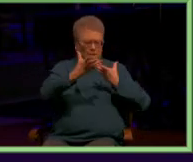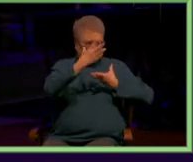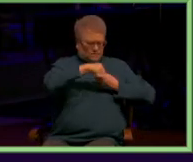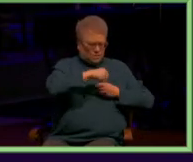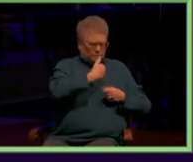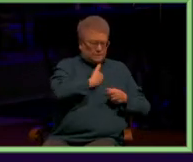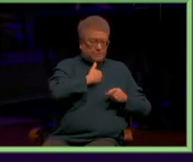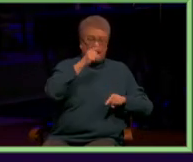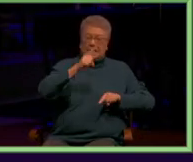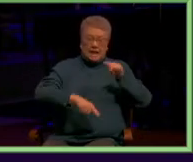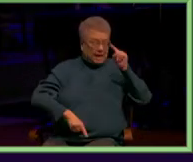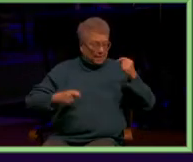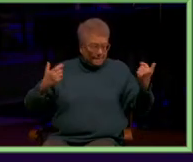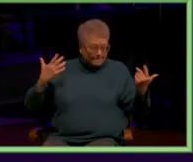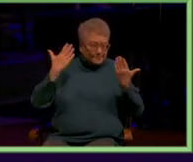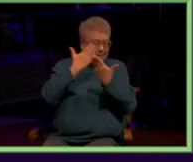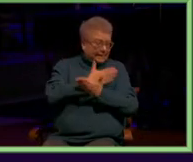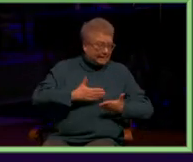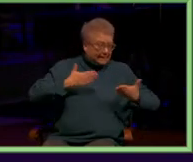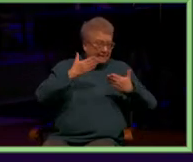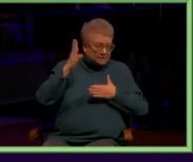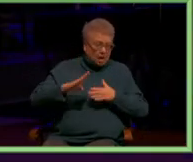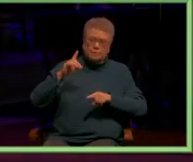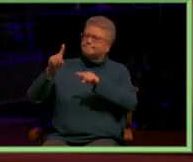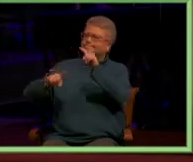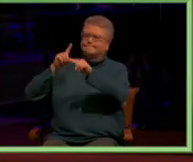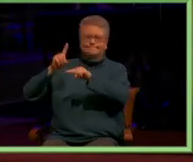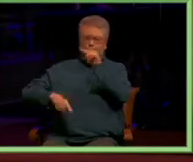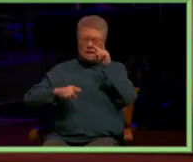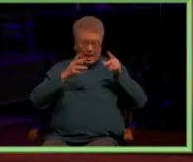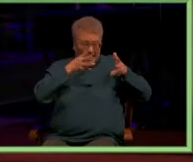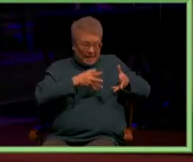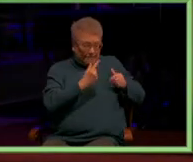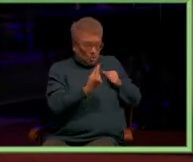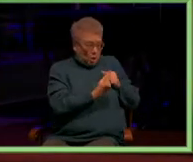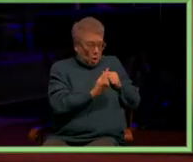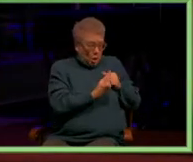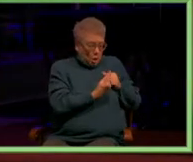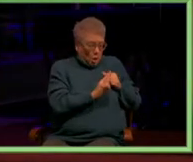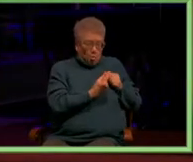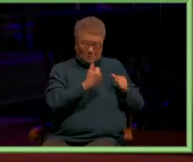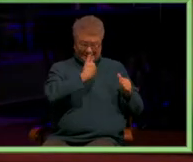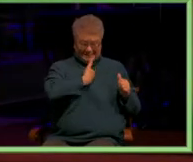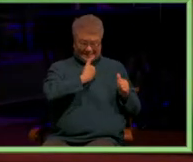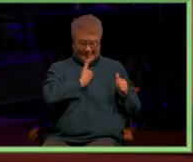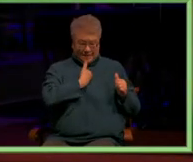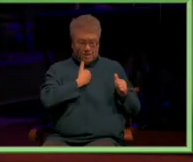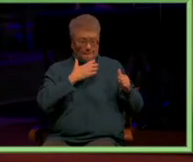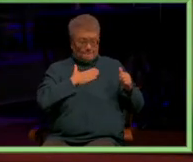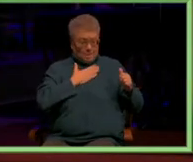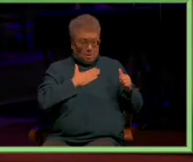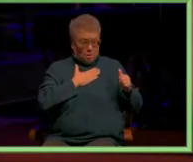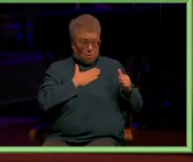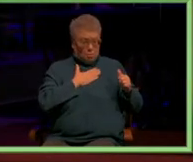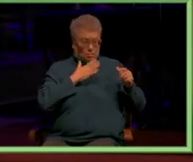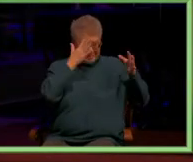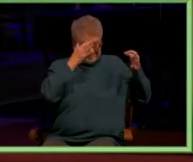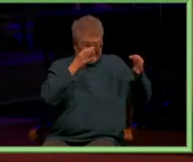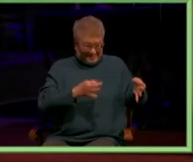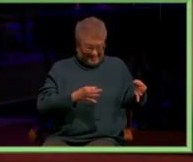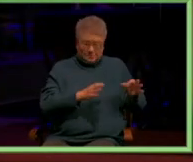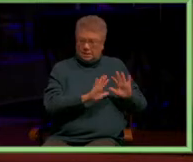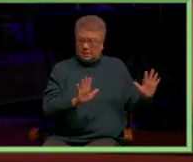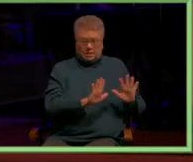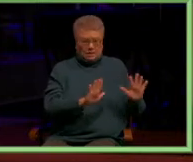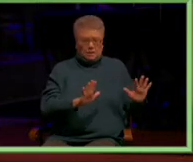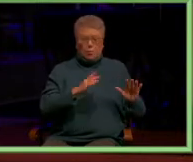please God." We are enemies of God, left to our own selves, left to our own devices. When we think of Christmas, we must think about